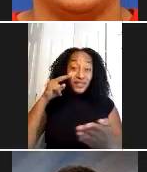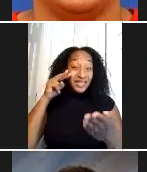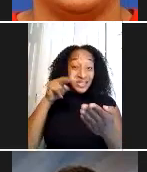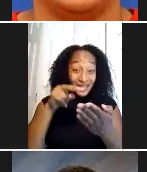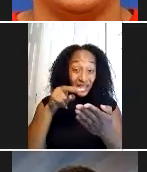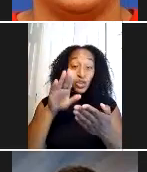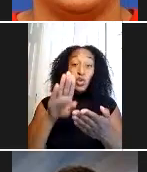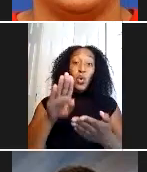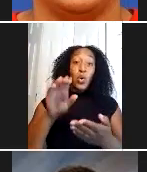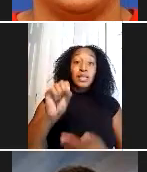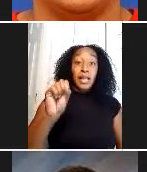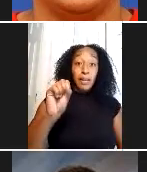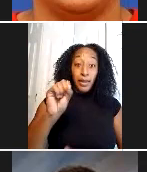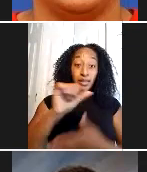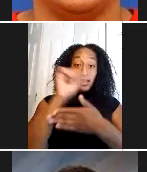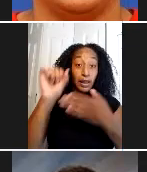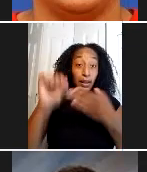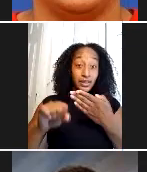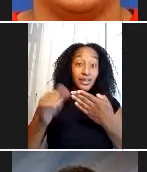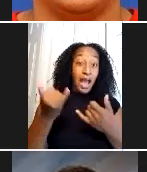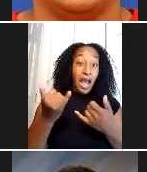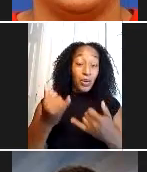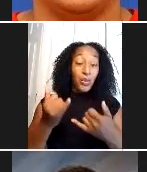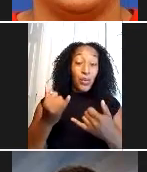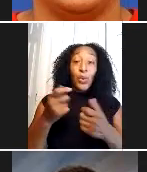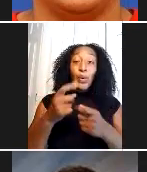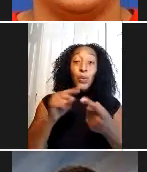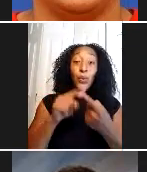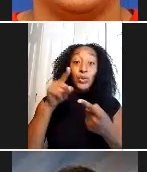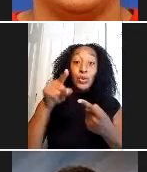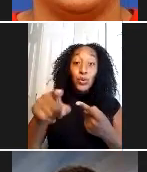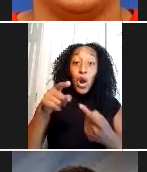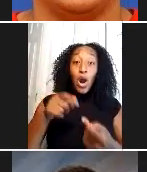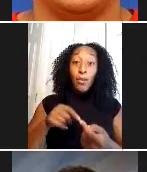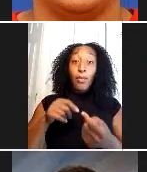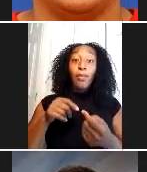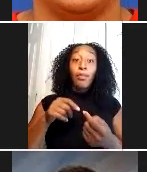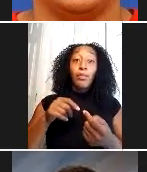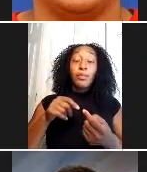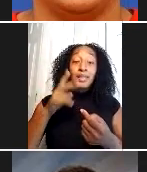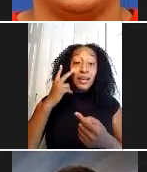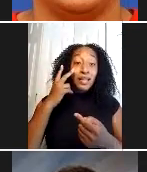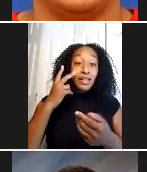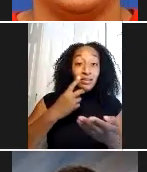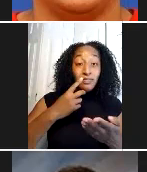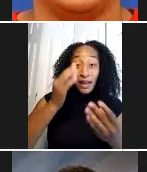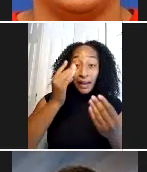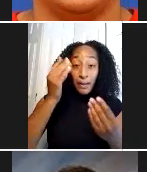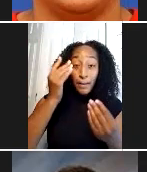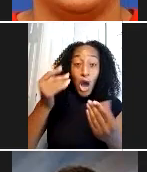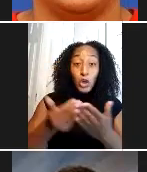Whenever you approach a new unit of material or a new topic, it's important to